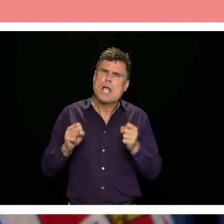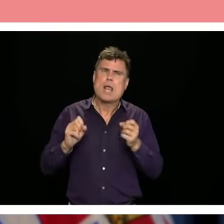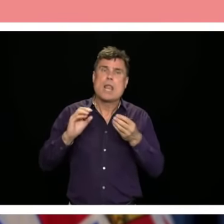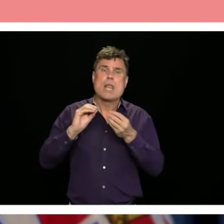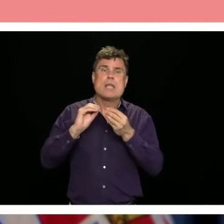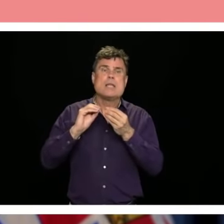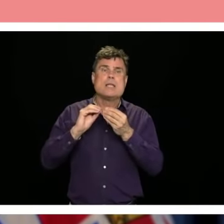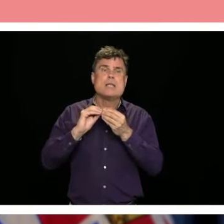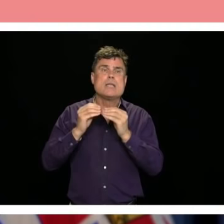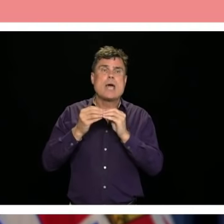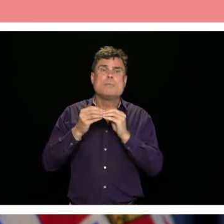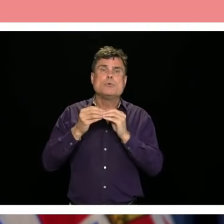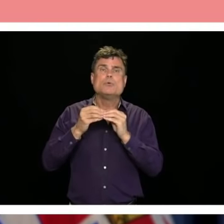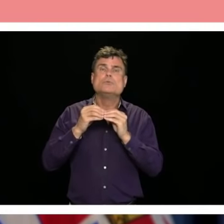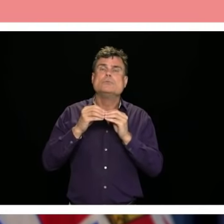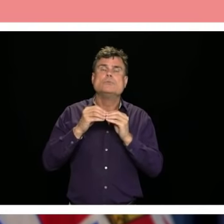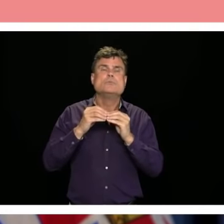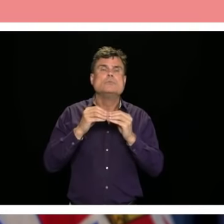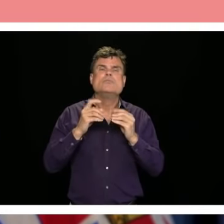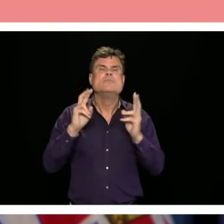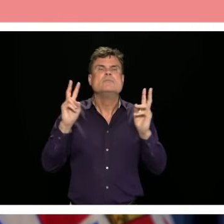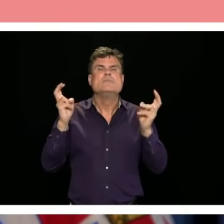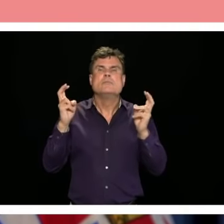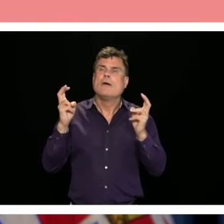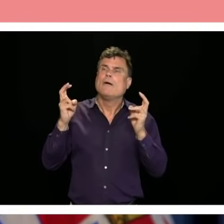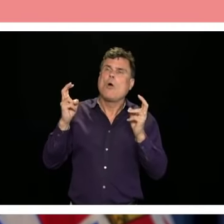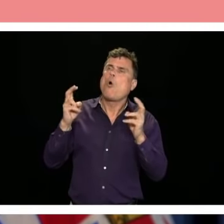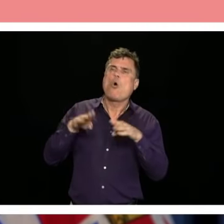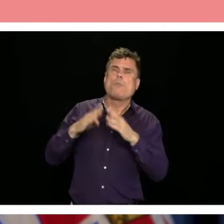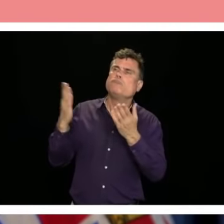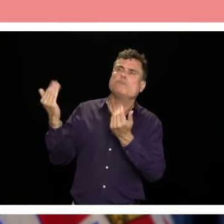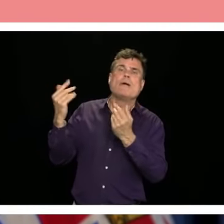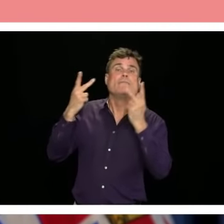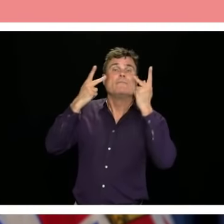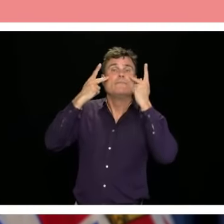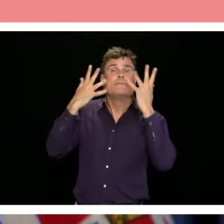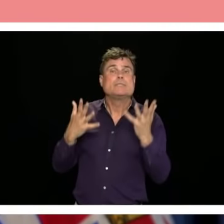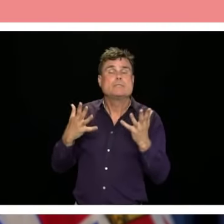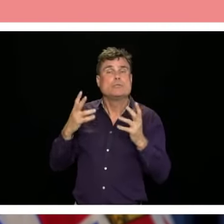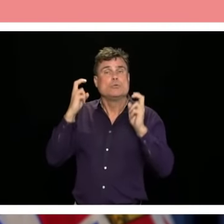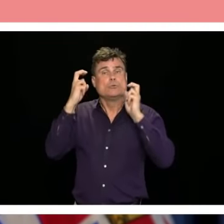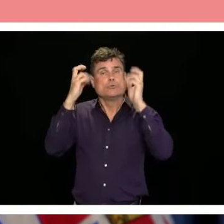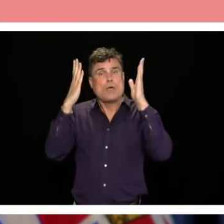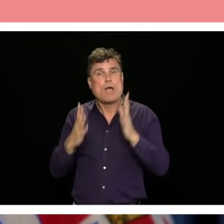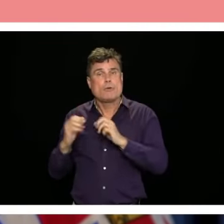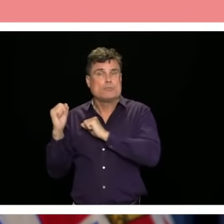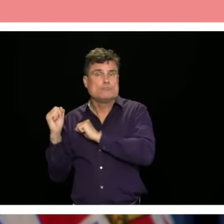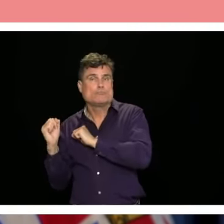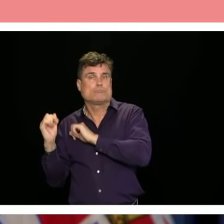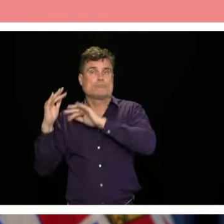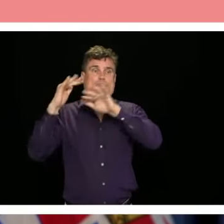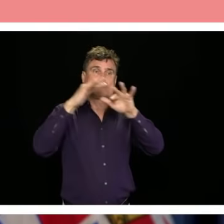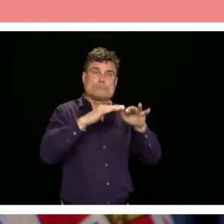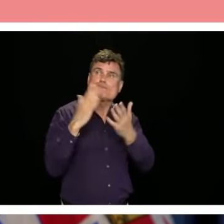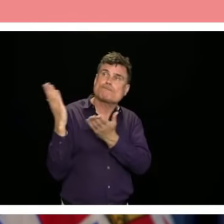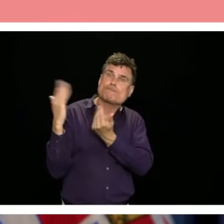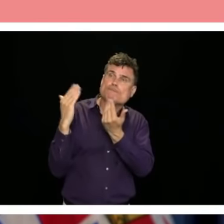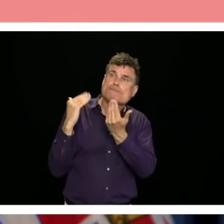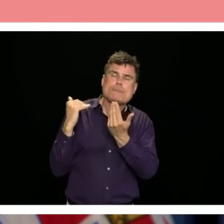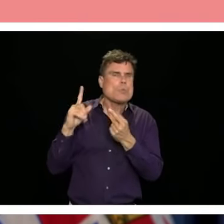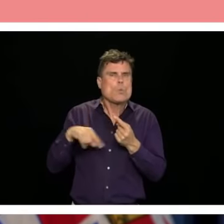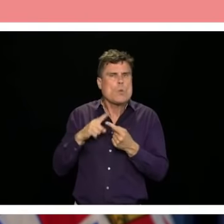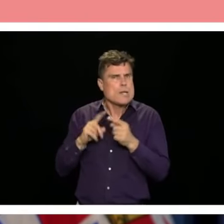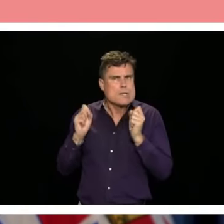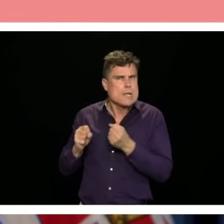Victoria, and he was talking about that they're finding that reservations are canceling, so they're looking for some good news. So